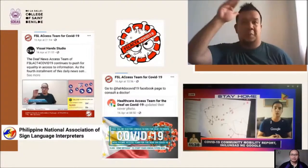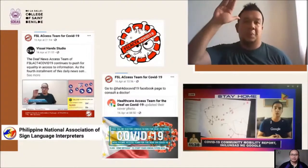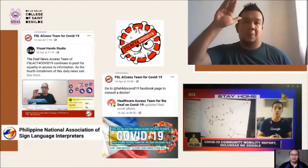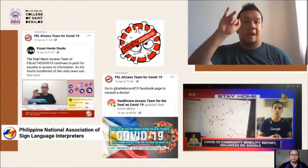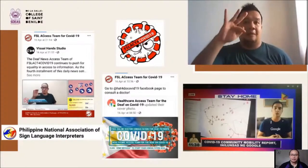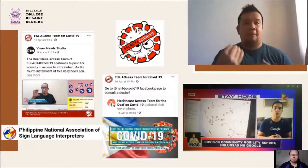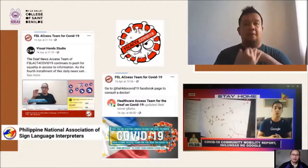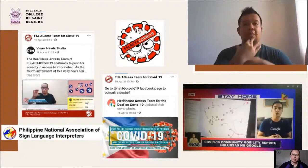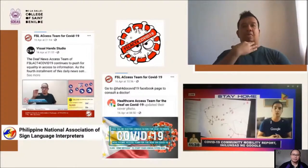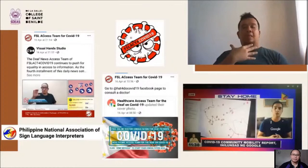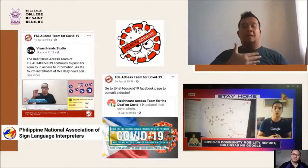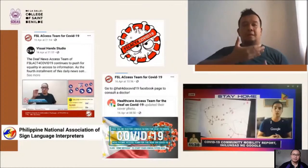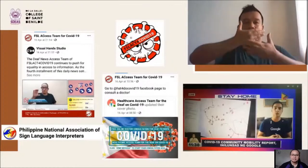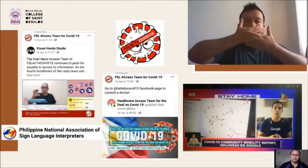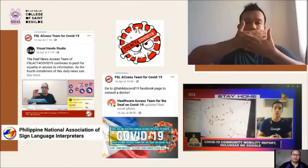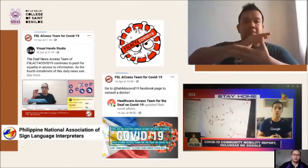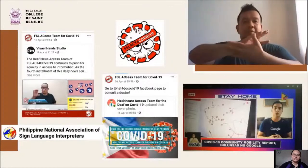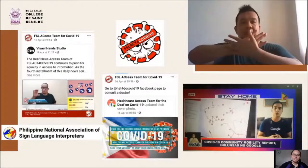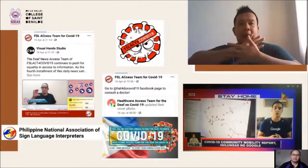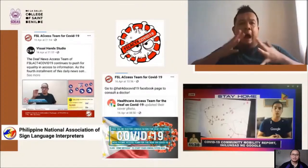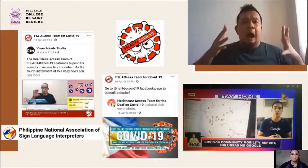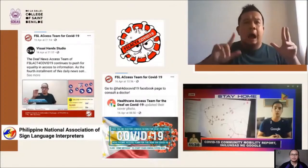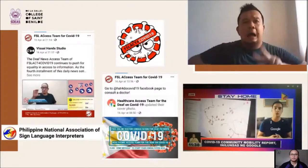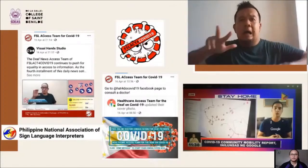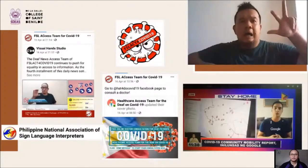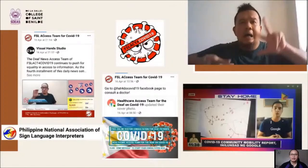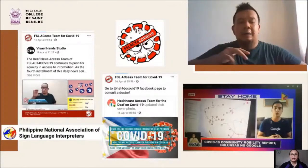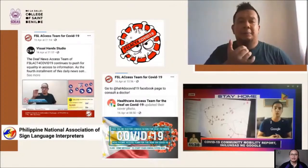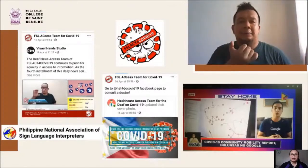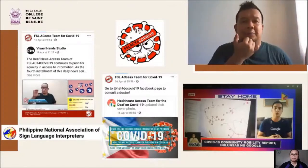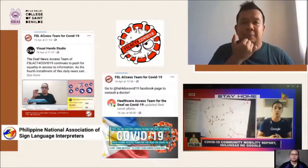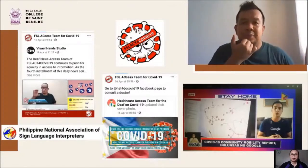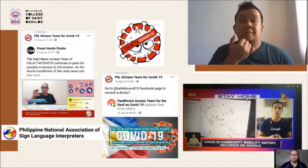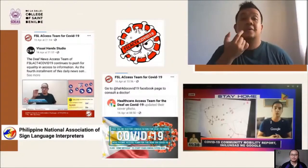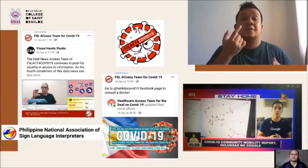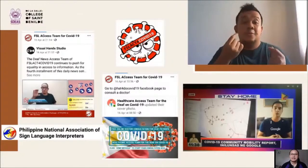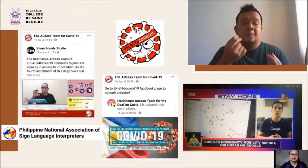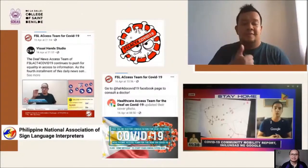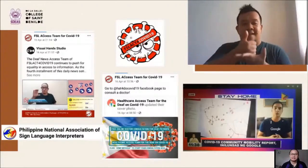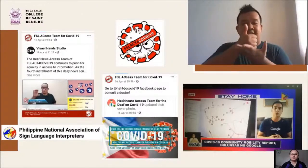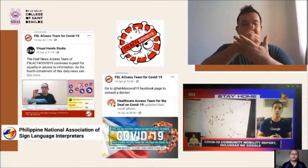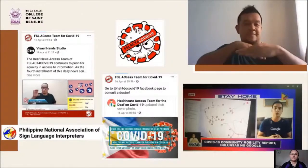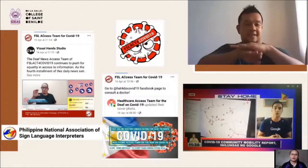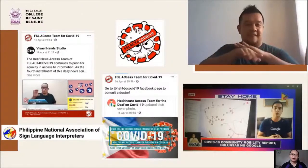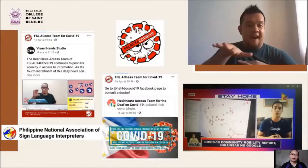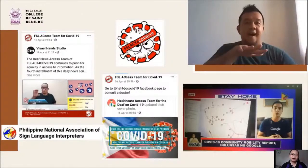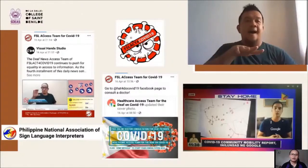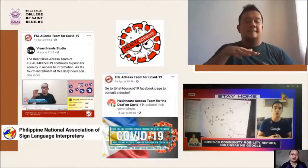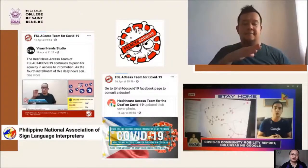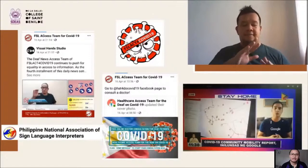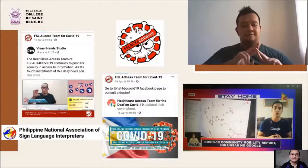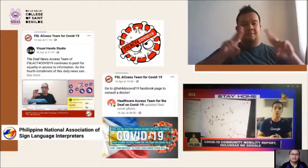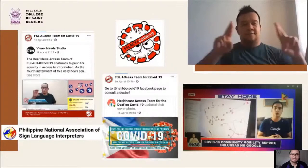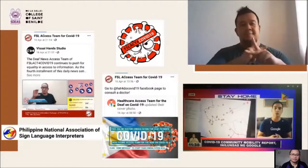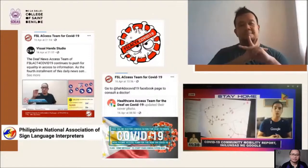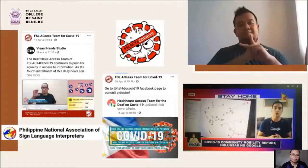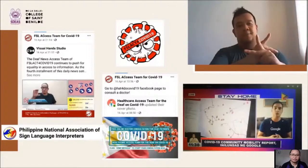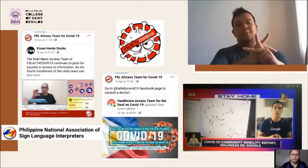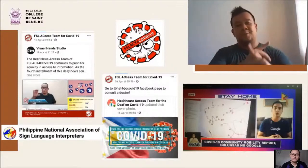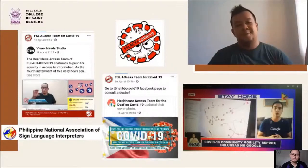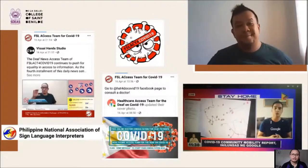Syempre, it would cause panic. But because of this access, we are really grateful. So